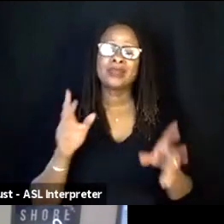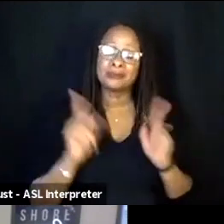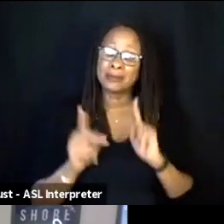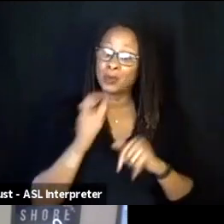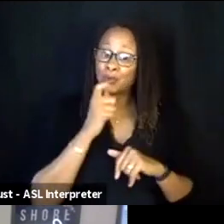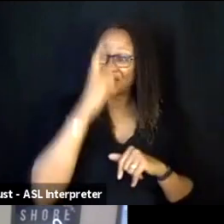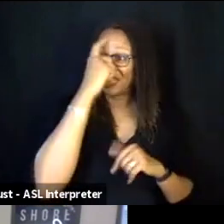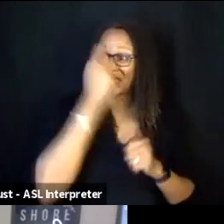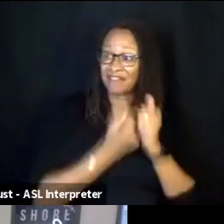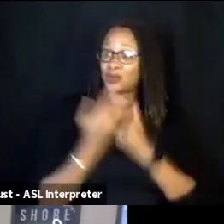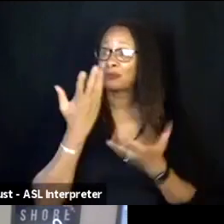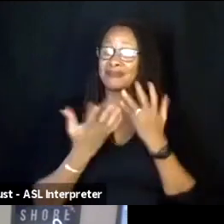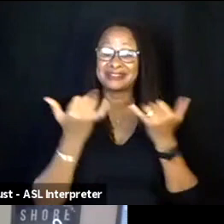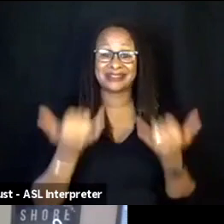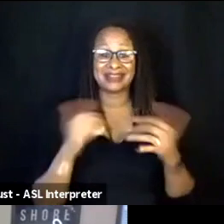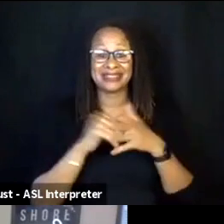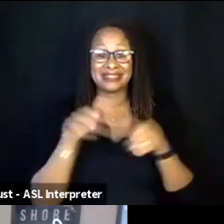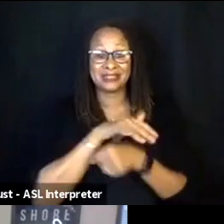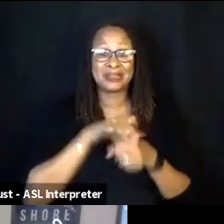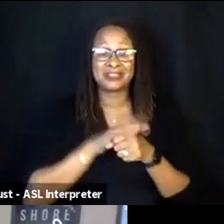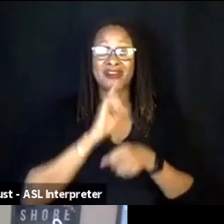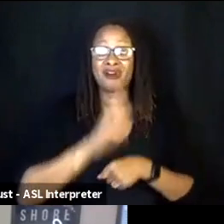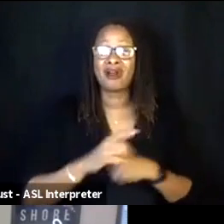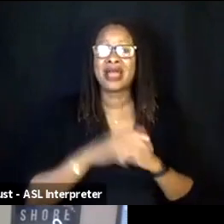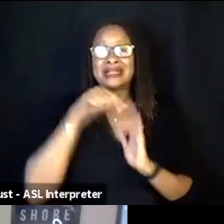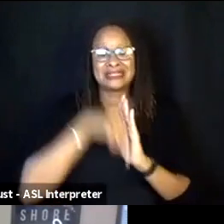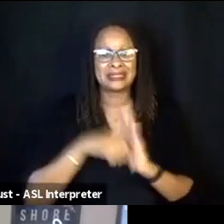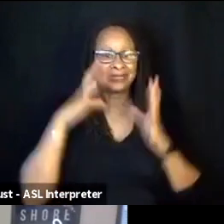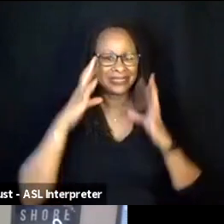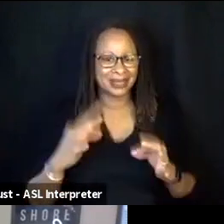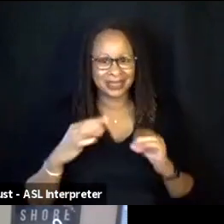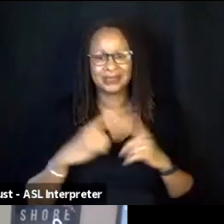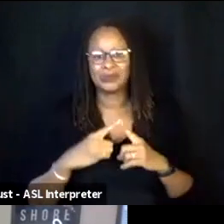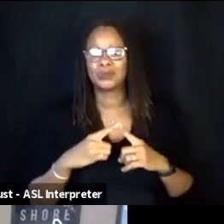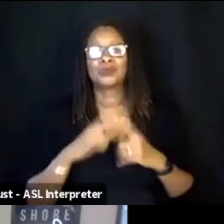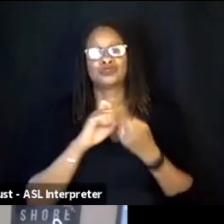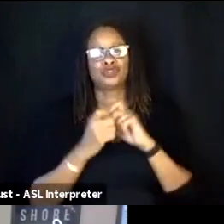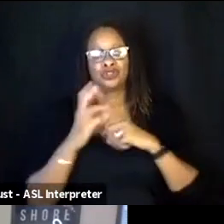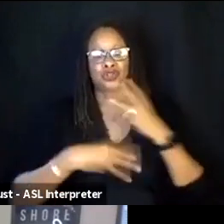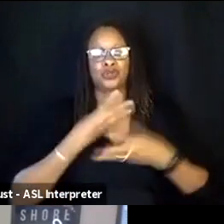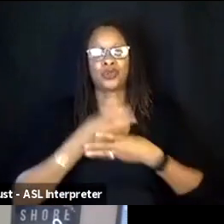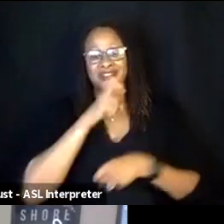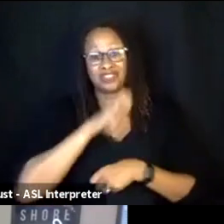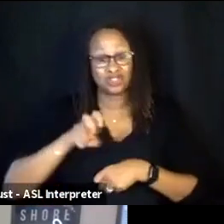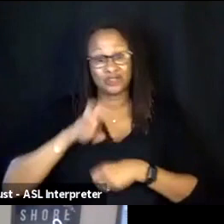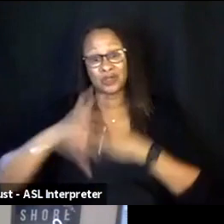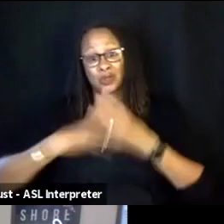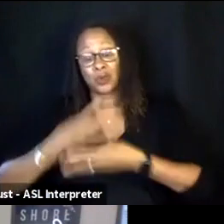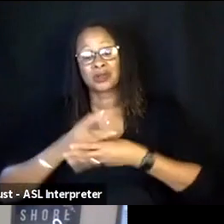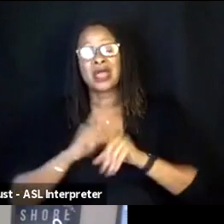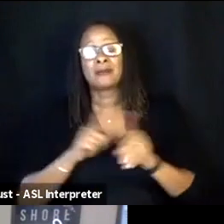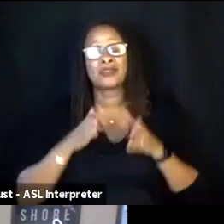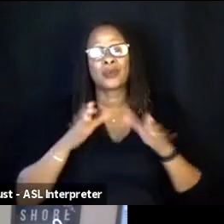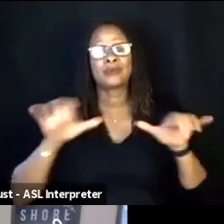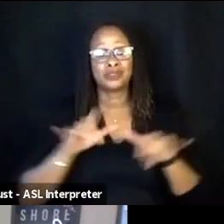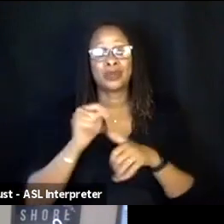think everyone probably right now in this space are, we're deeply dedicated to changing the world and shifting the world. But the way we do